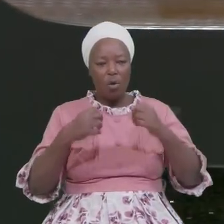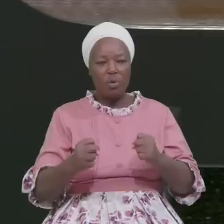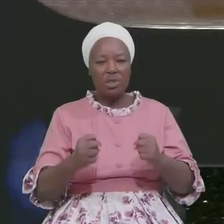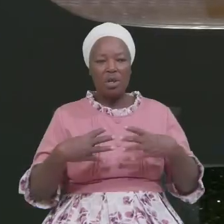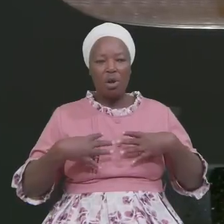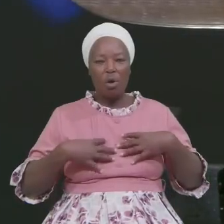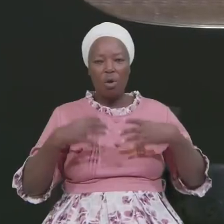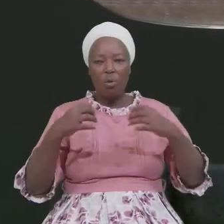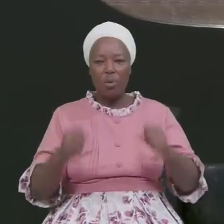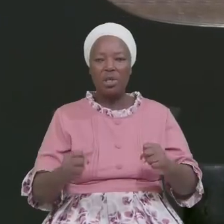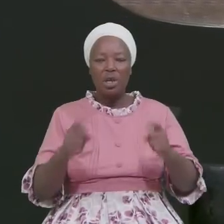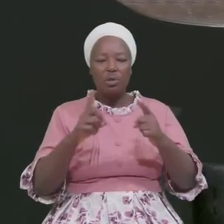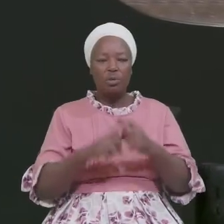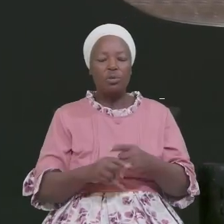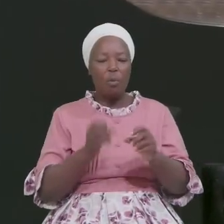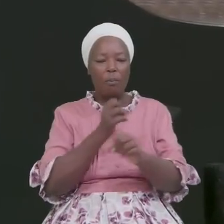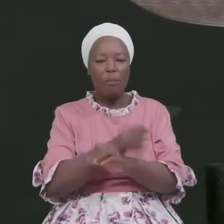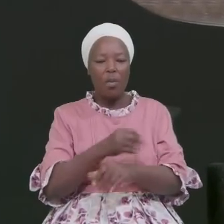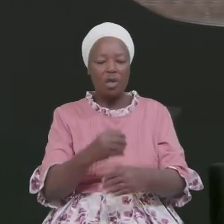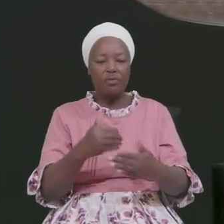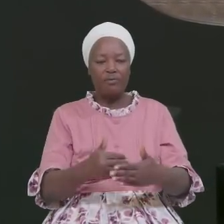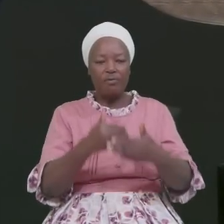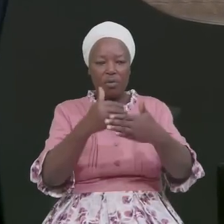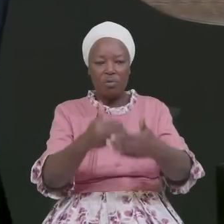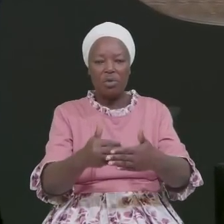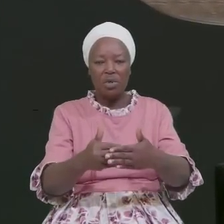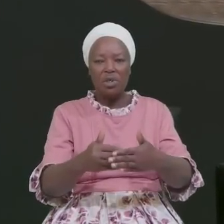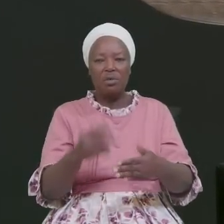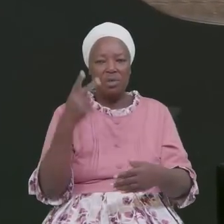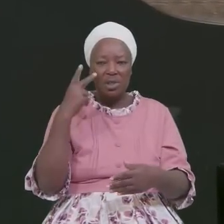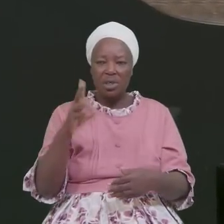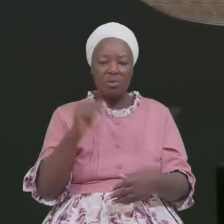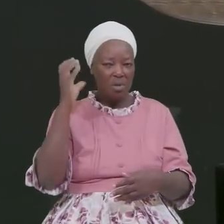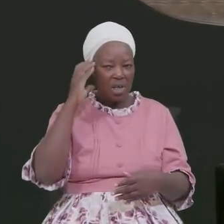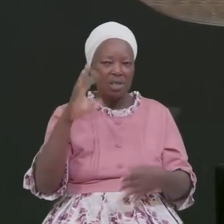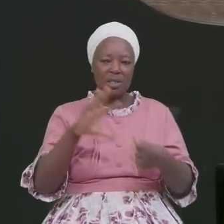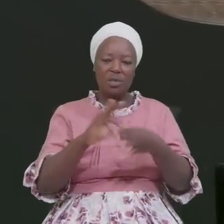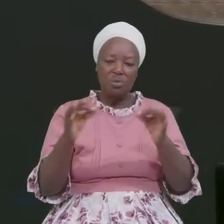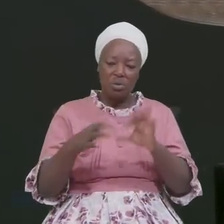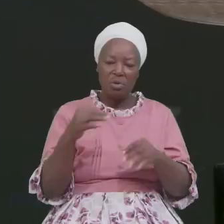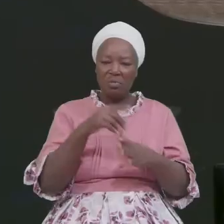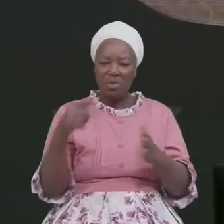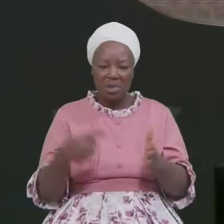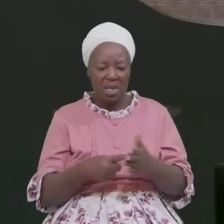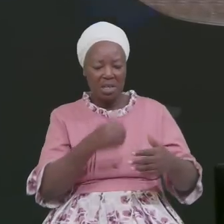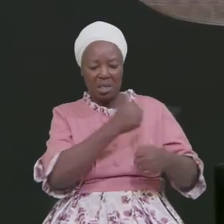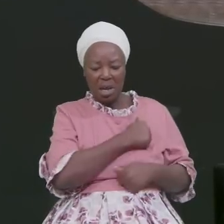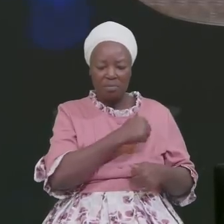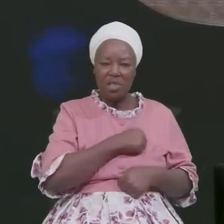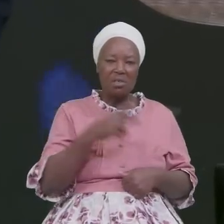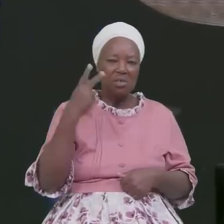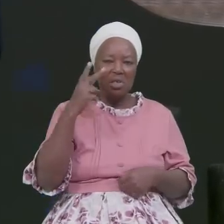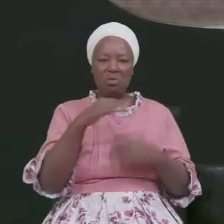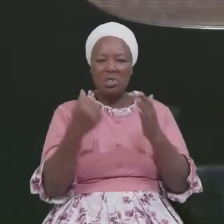courage to march forward. You'll hear stories about those Anakims, about those